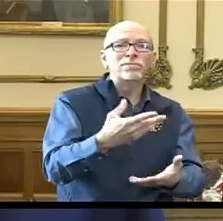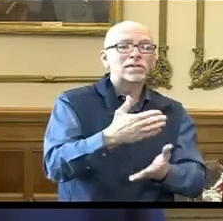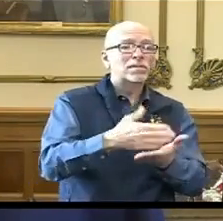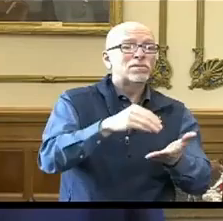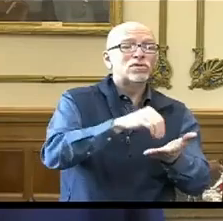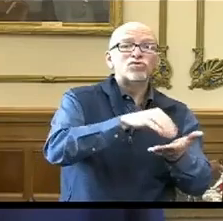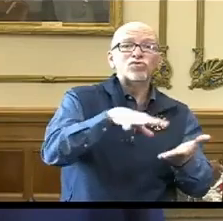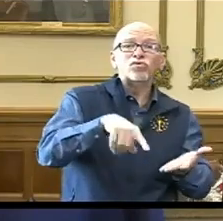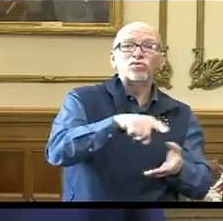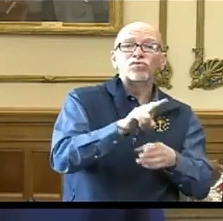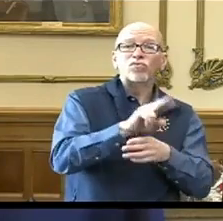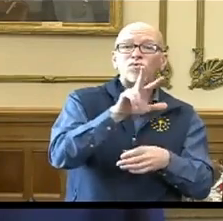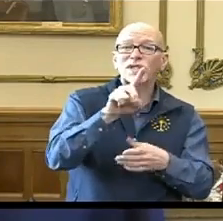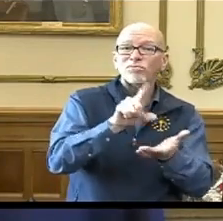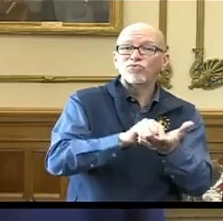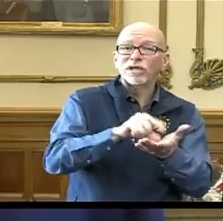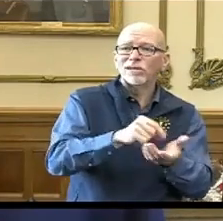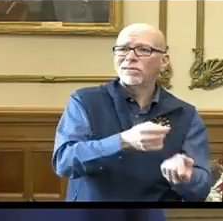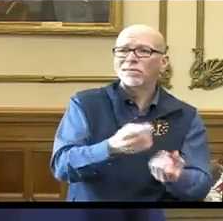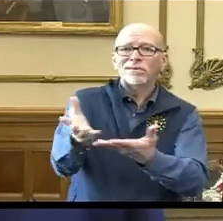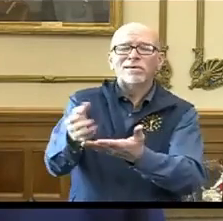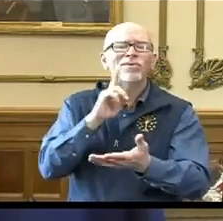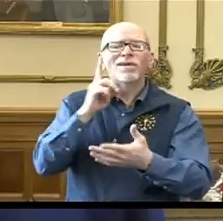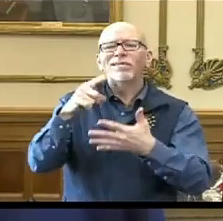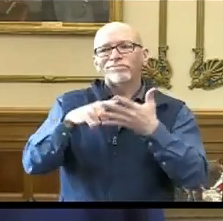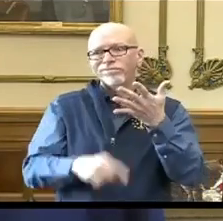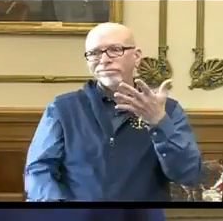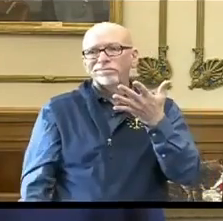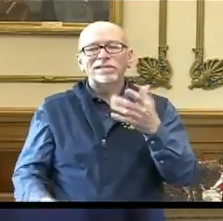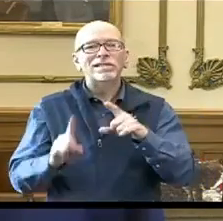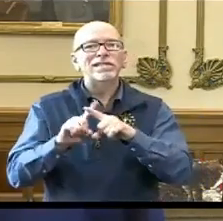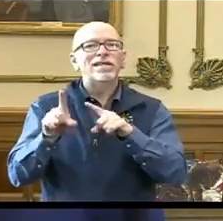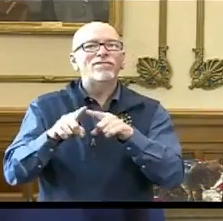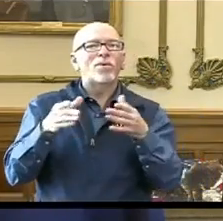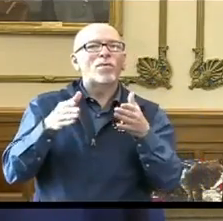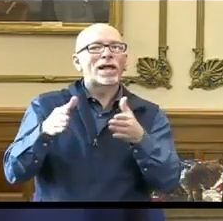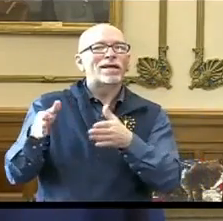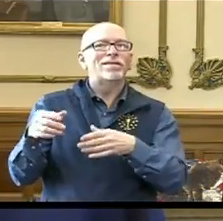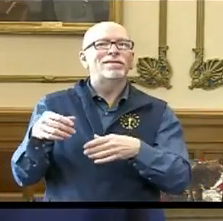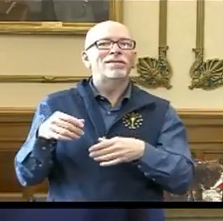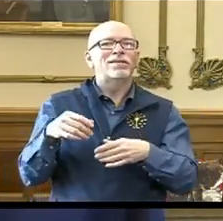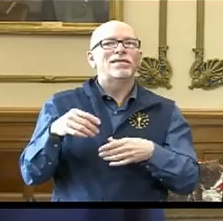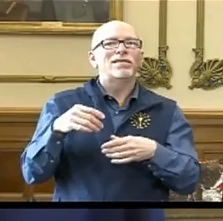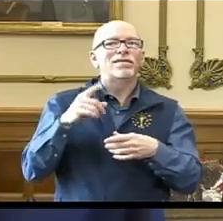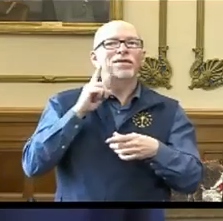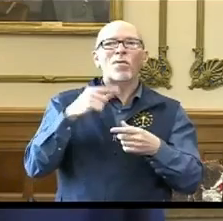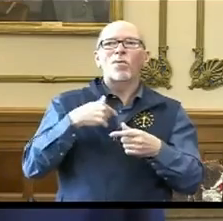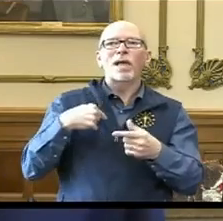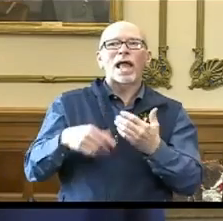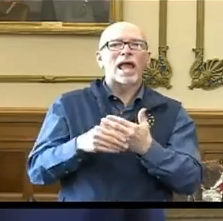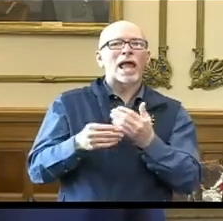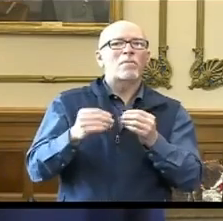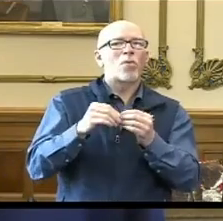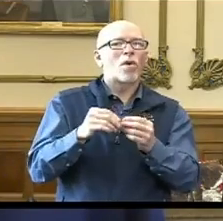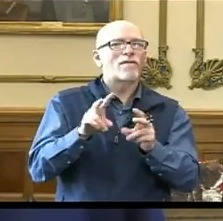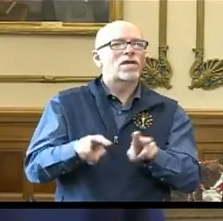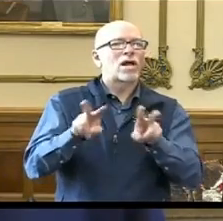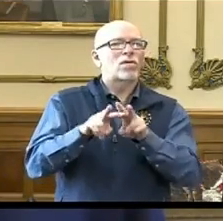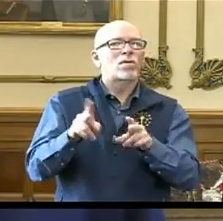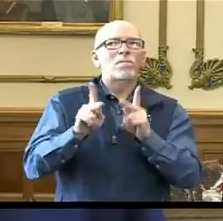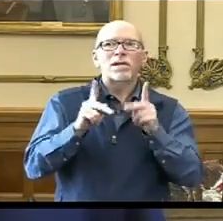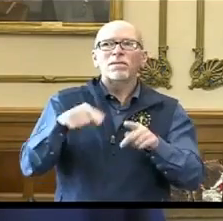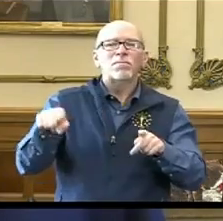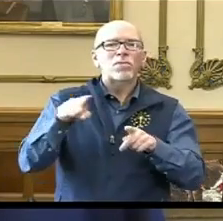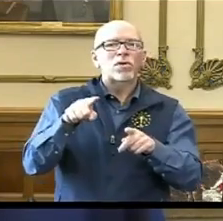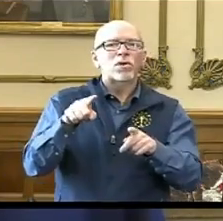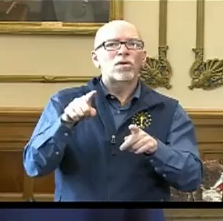students using 3D printers. I mean, the list just goes on and on and on. How, you talk about value add, how many people are stepping